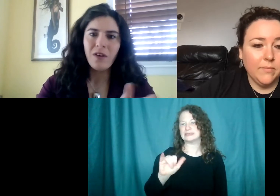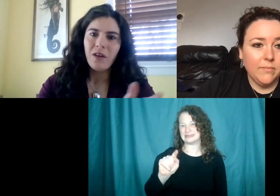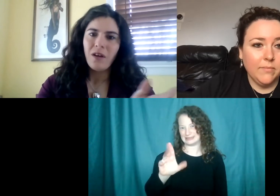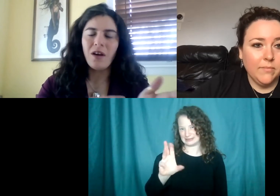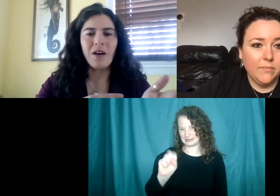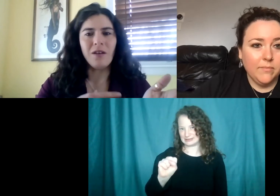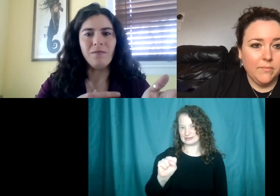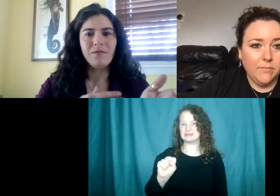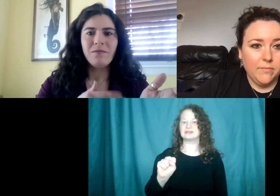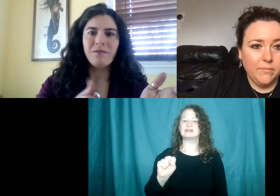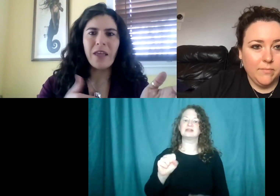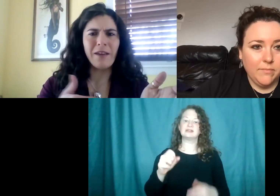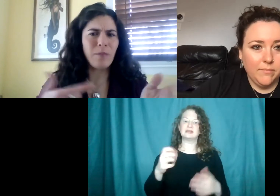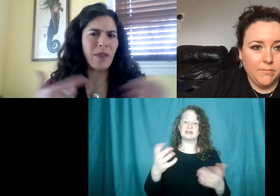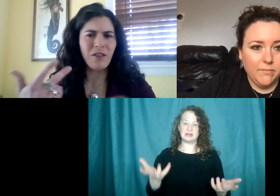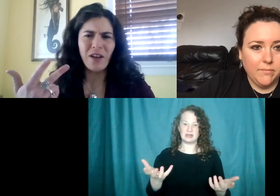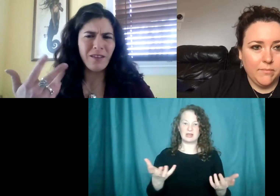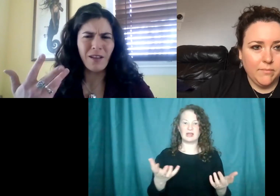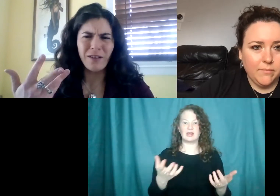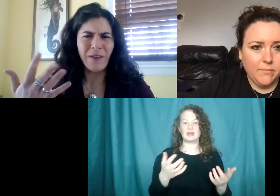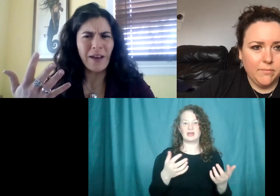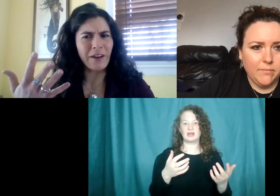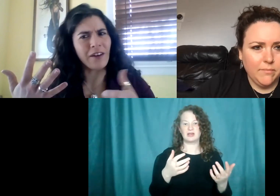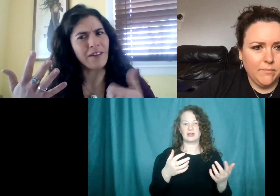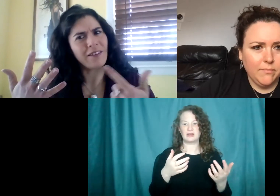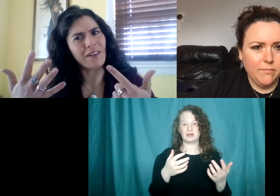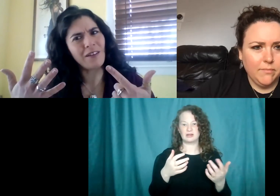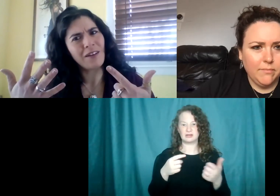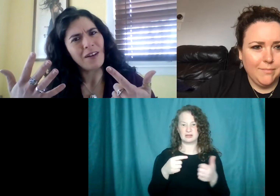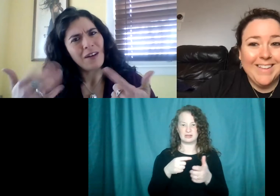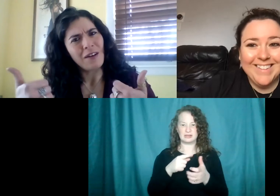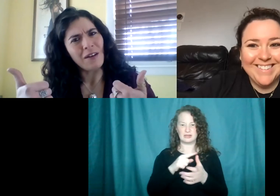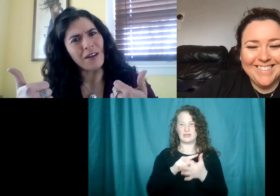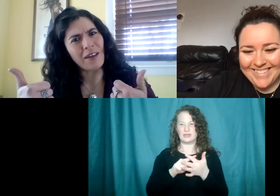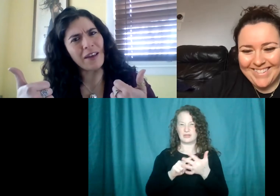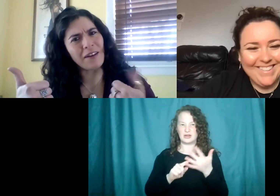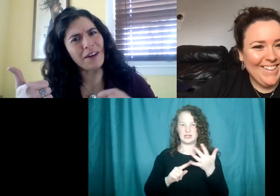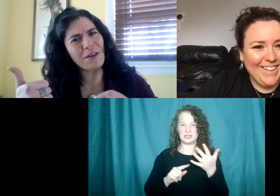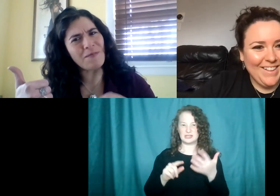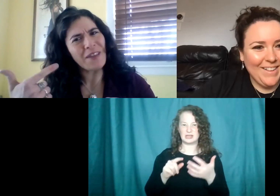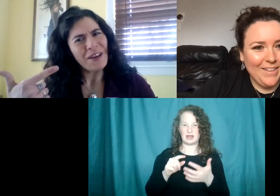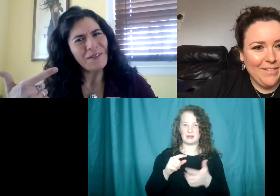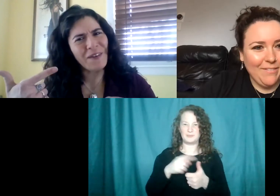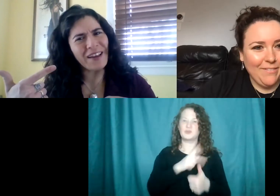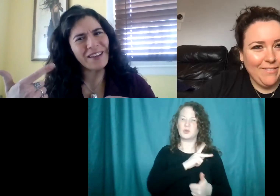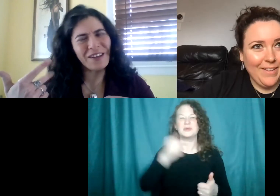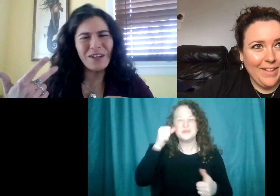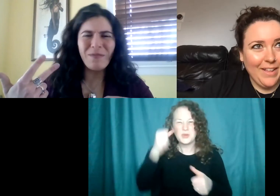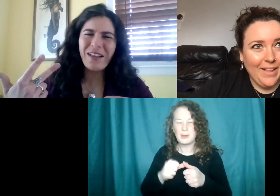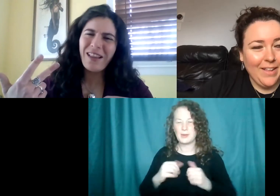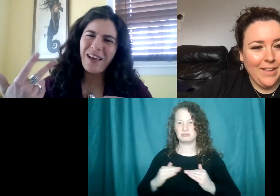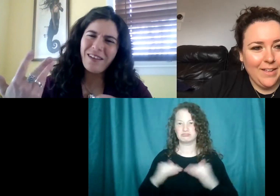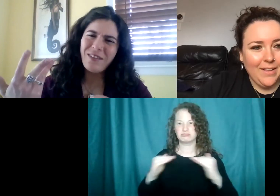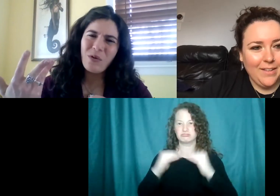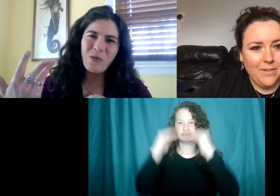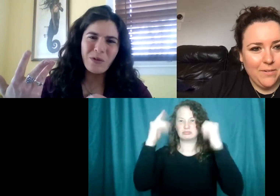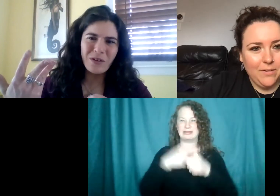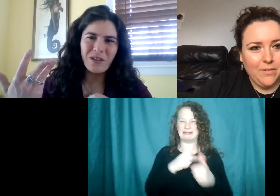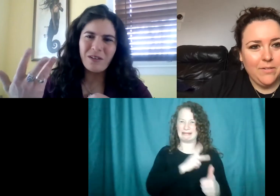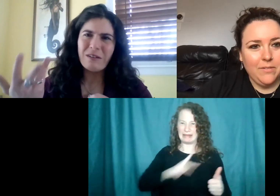goes kings play chess on fine green silk. Kingdom, phylum,